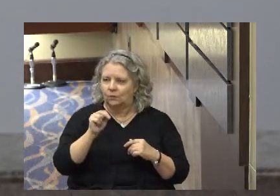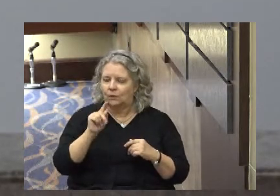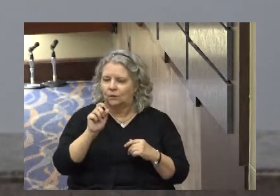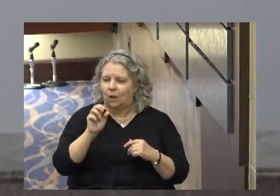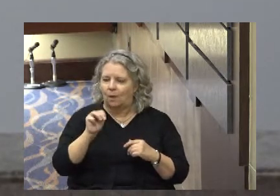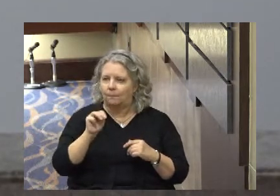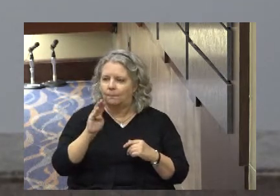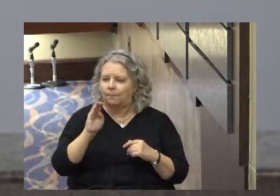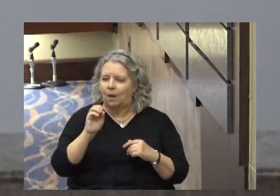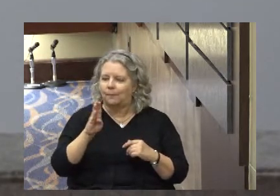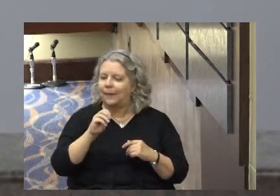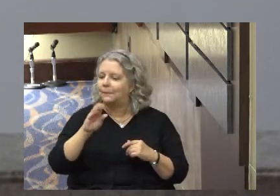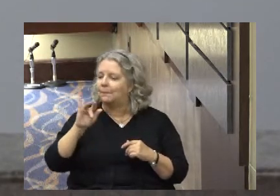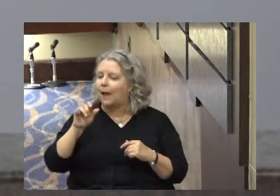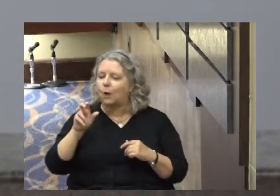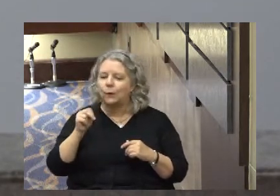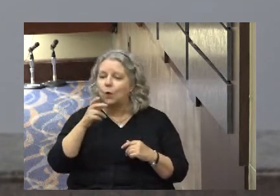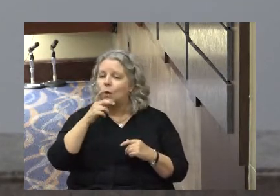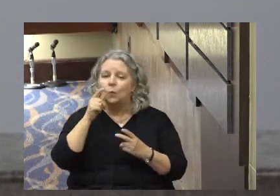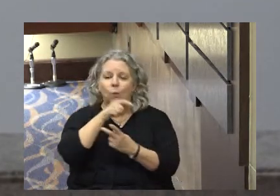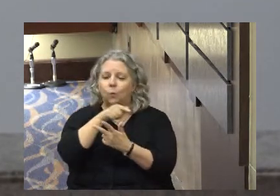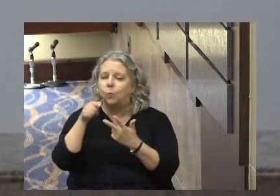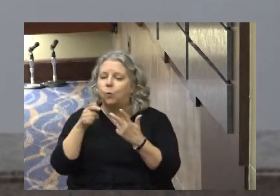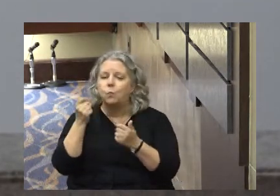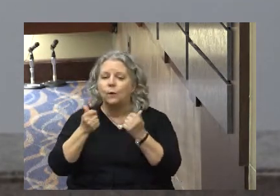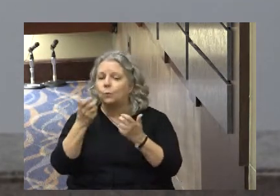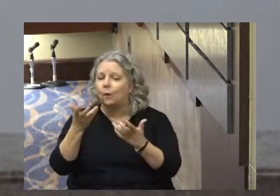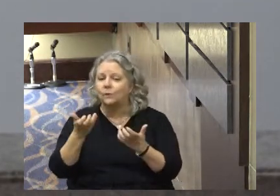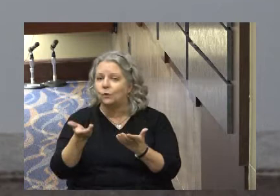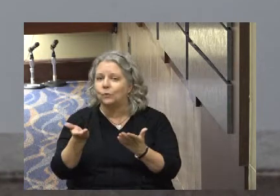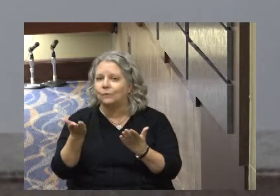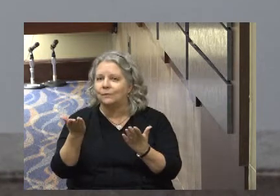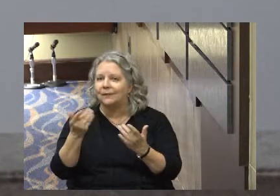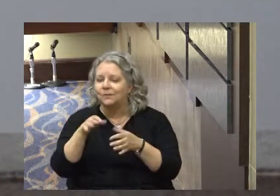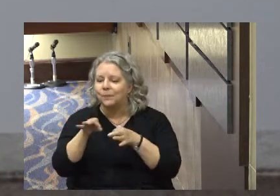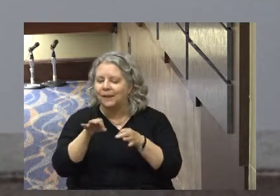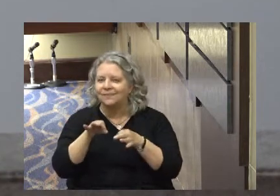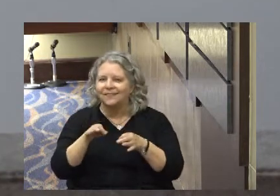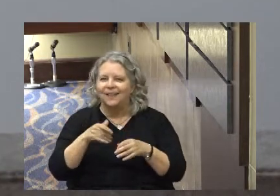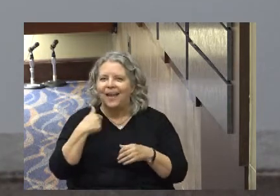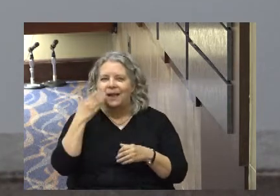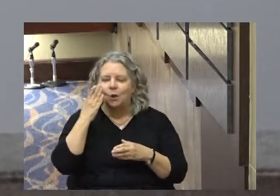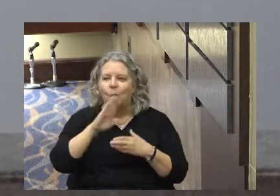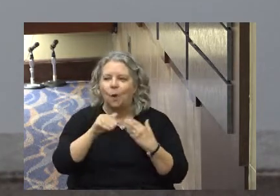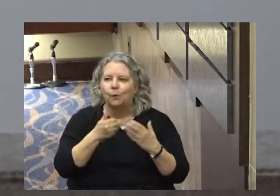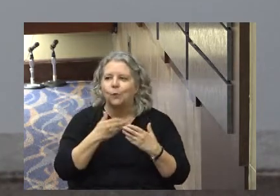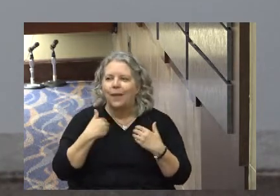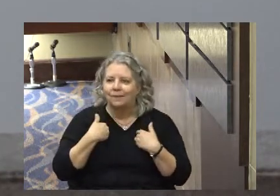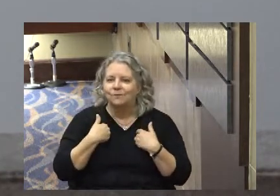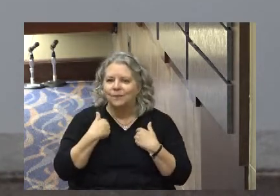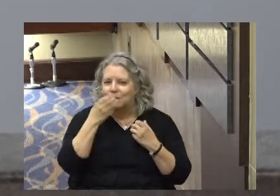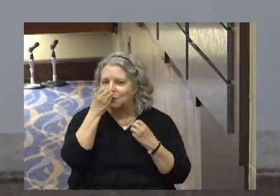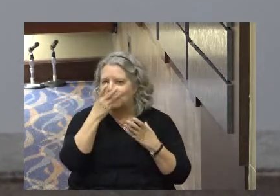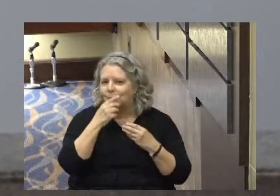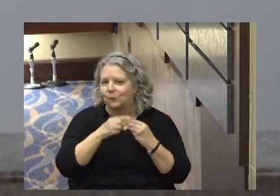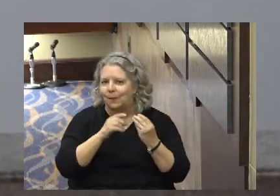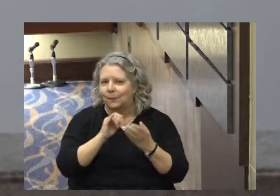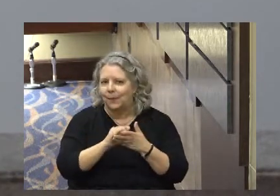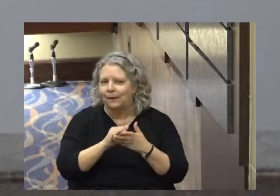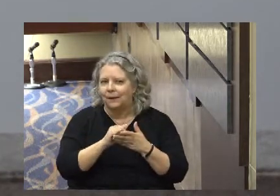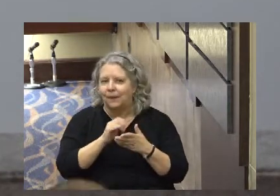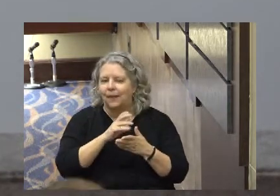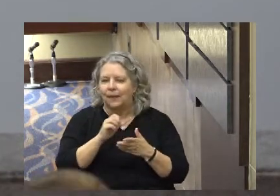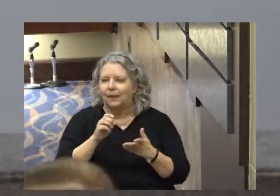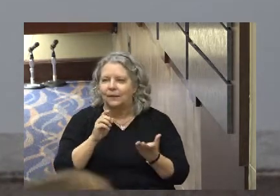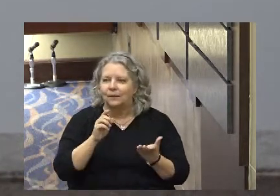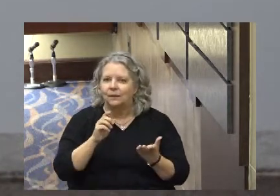wants to take this one? Because I know all three of you have detailed information, and there is certainly an explanation that can be provided